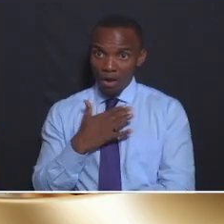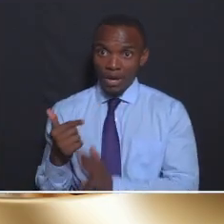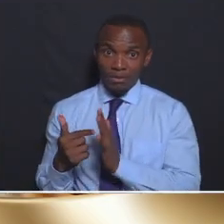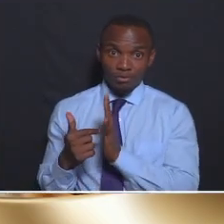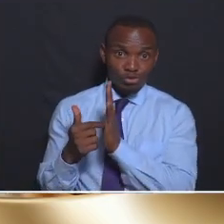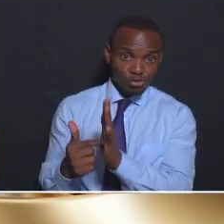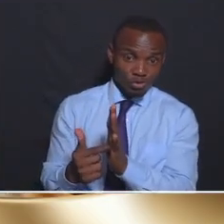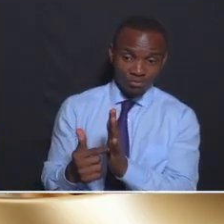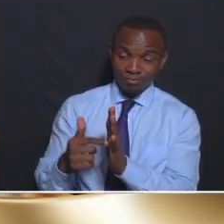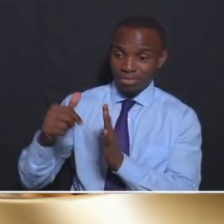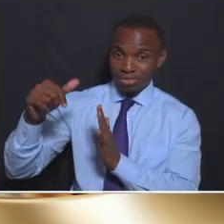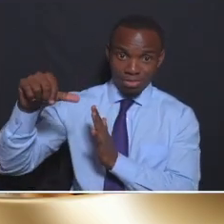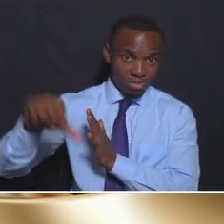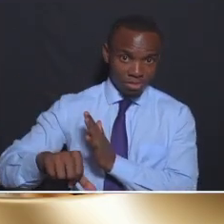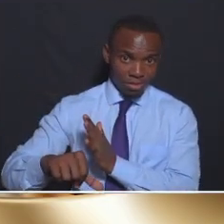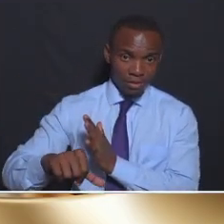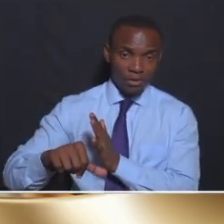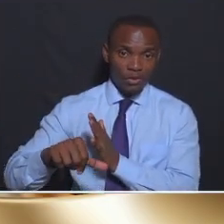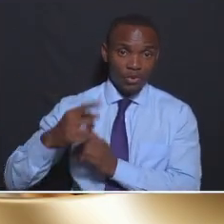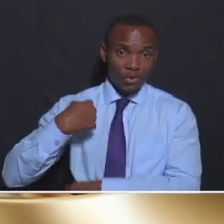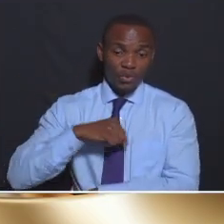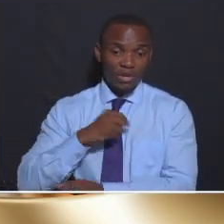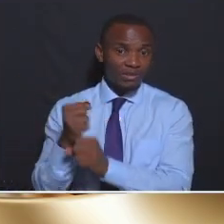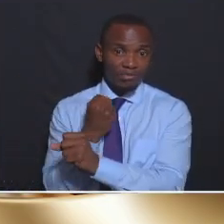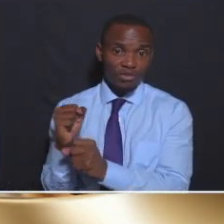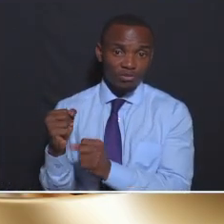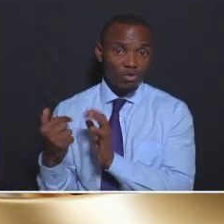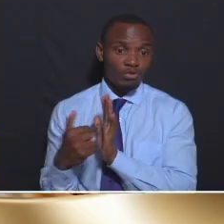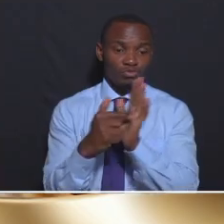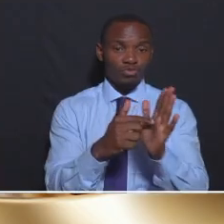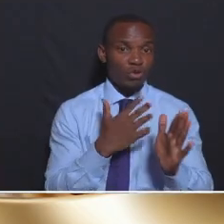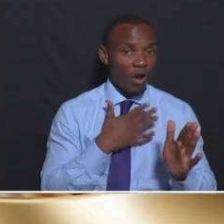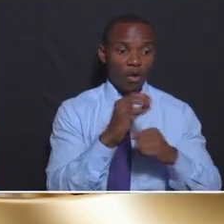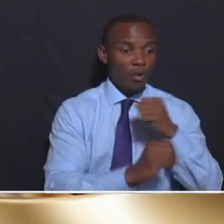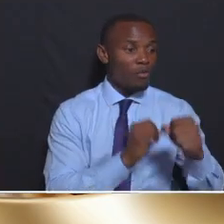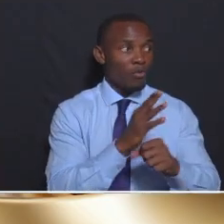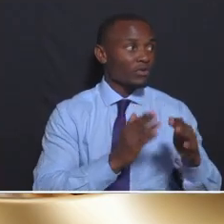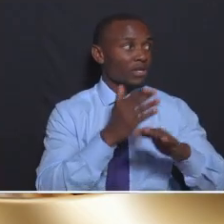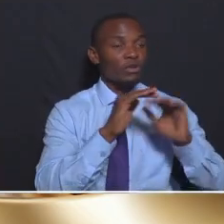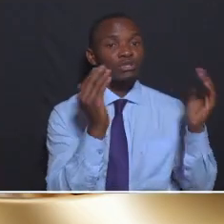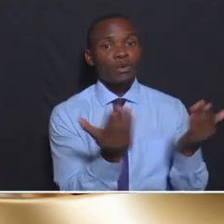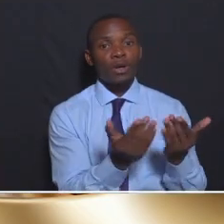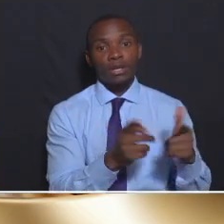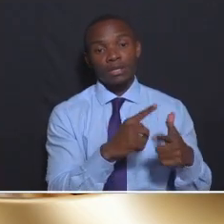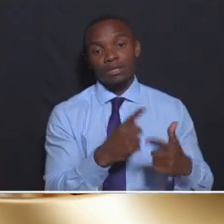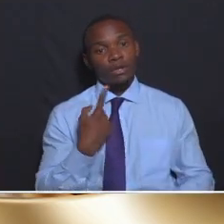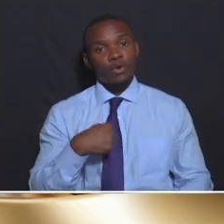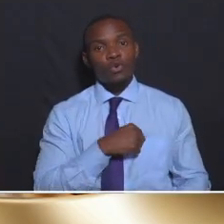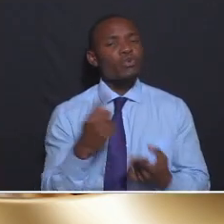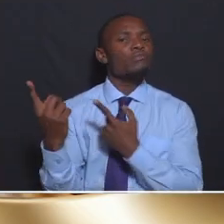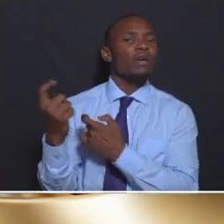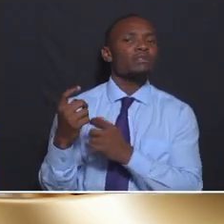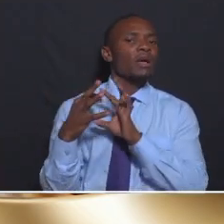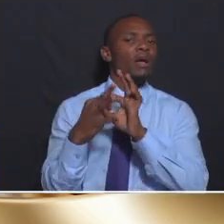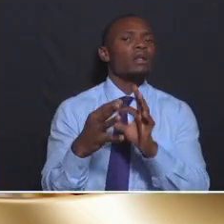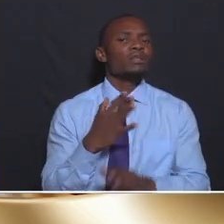horrible, and we cannot export our films globally, how do we expect our culture to go and influence the